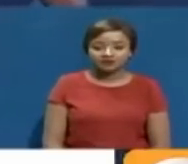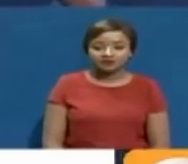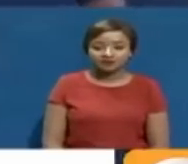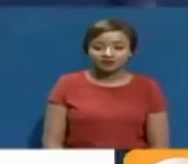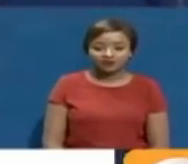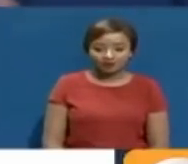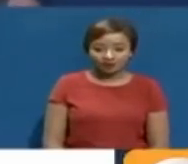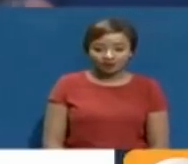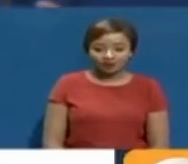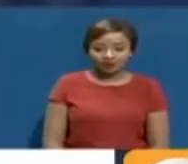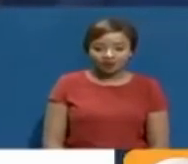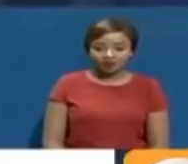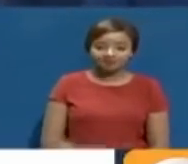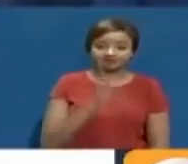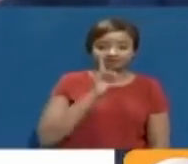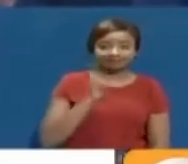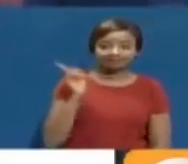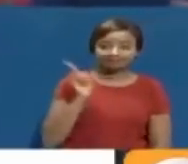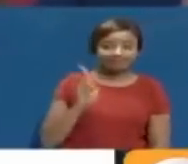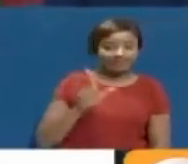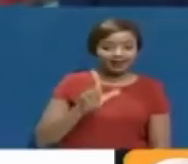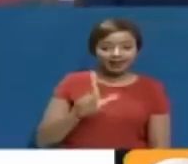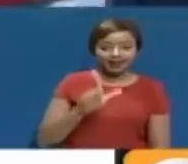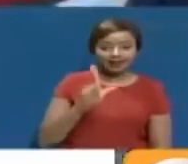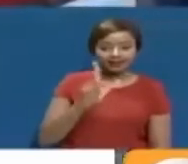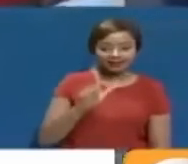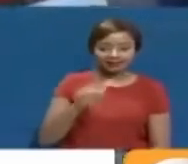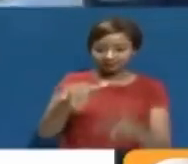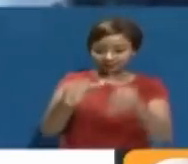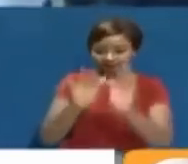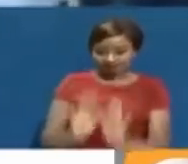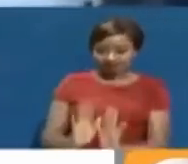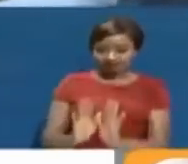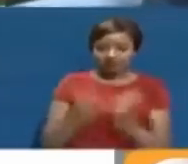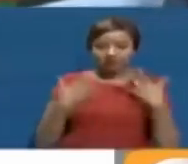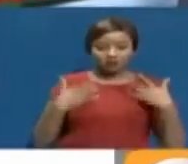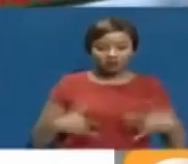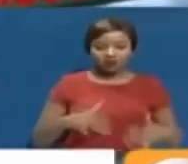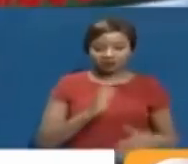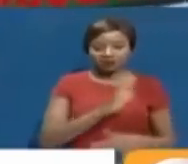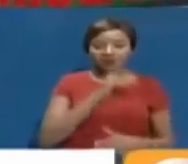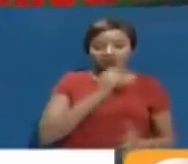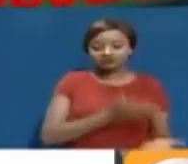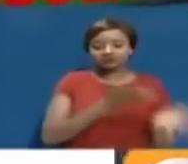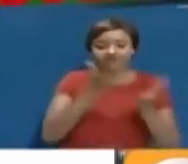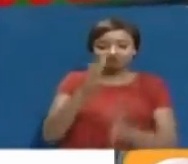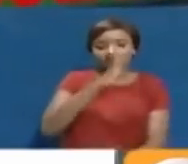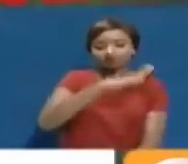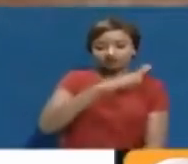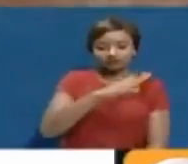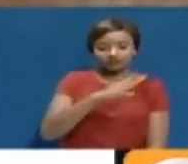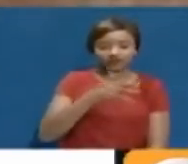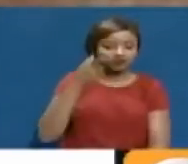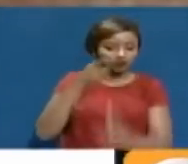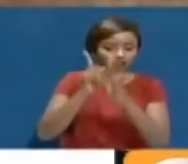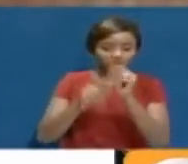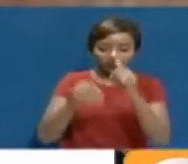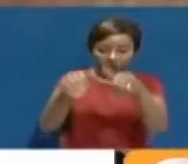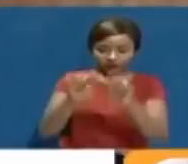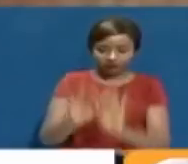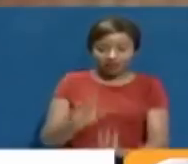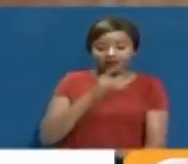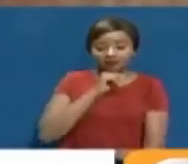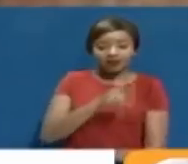At the Langata cemetery, the hearse carrying the remains of Garissa Senator arrived late afternoon for the final journey of a man